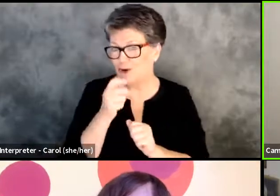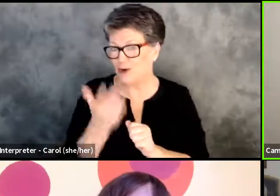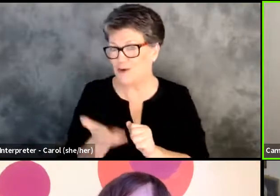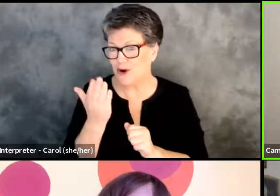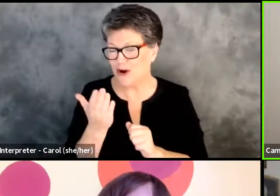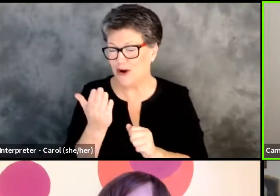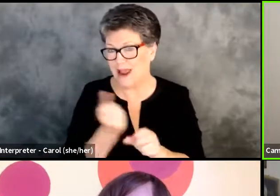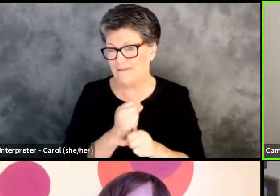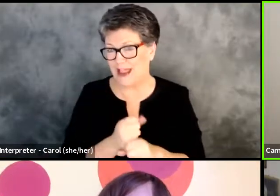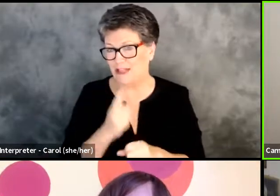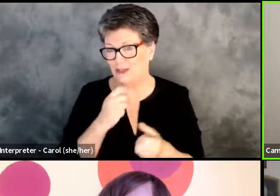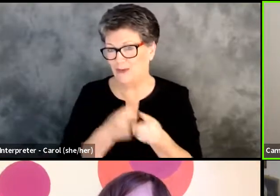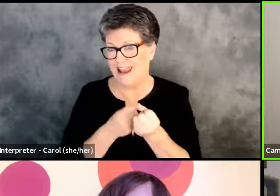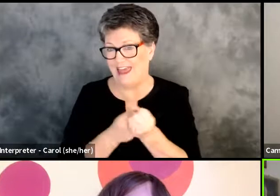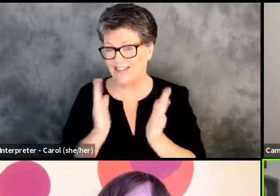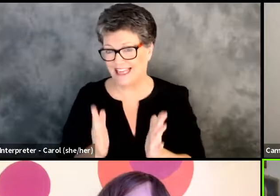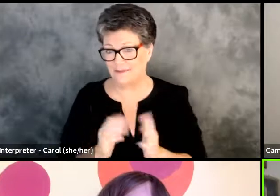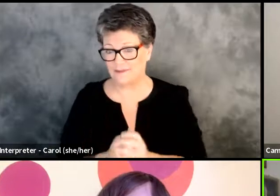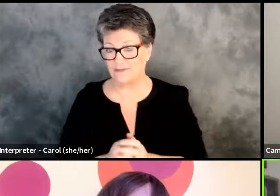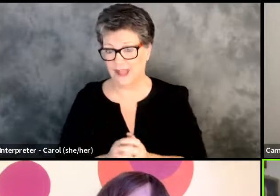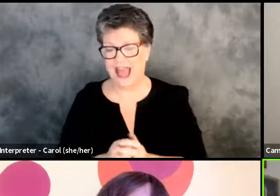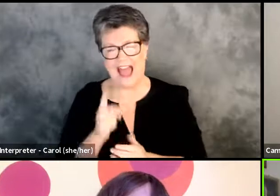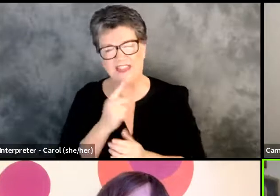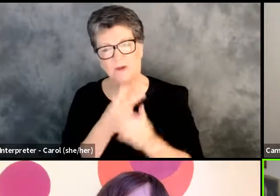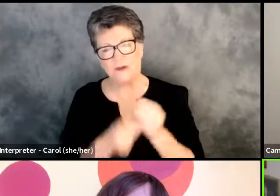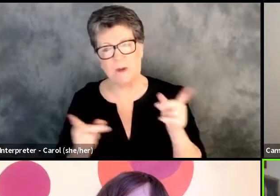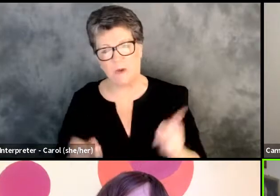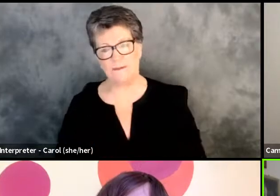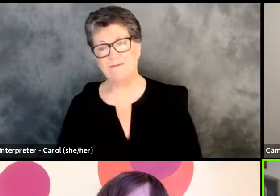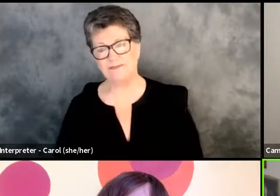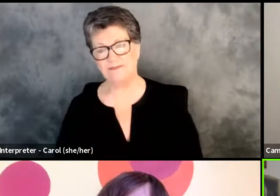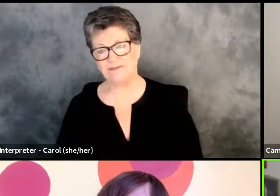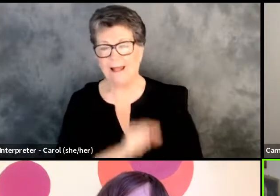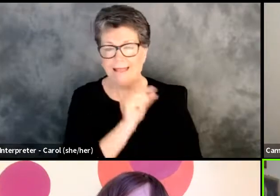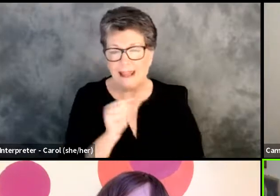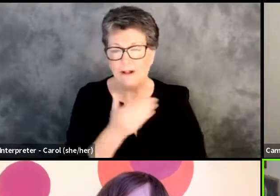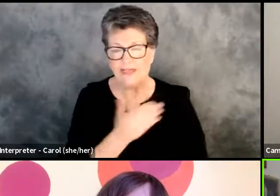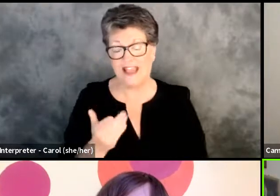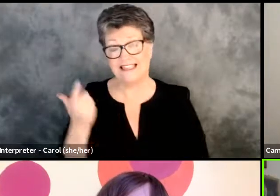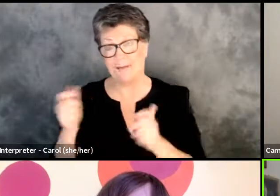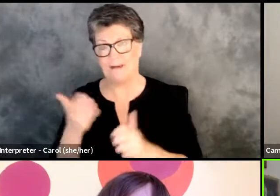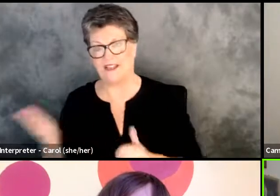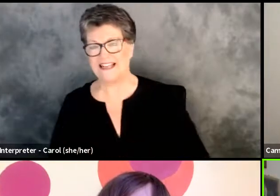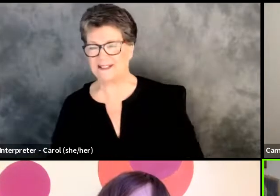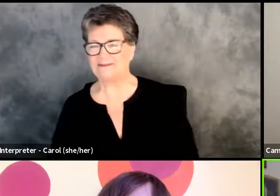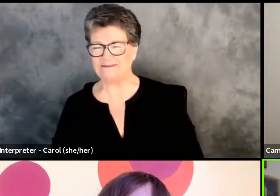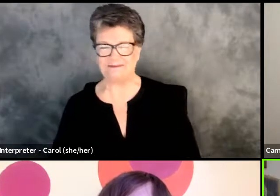and made you an advocate. I think they were both. And Sorry.